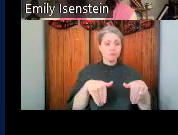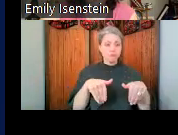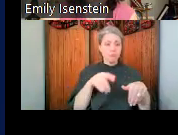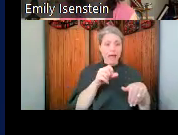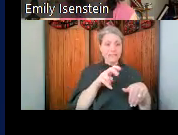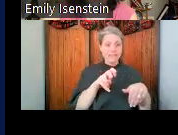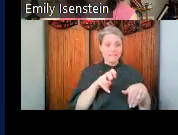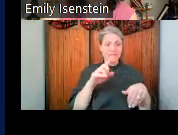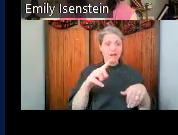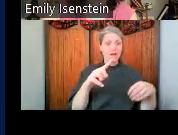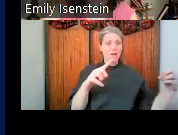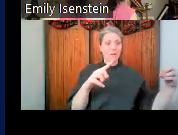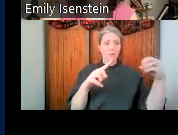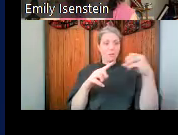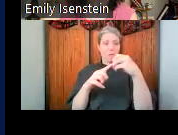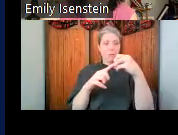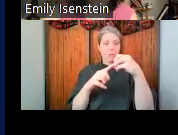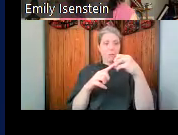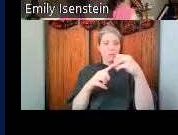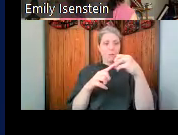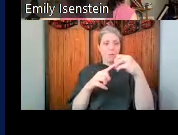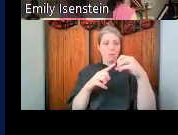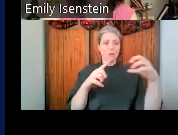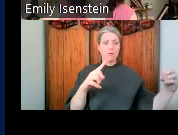to touch the person's hand.